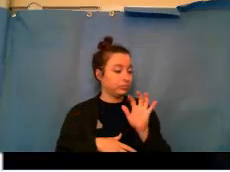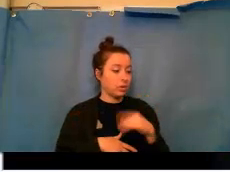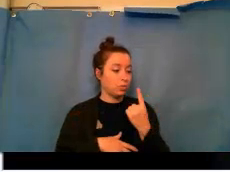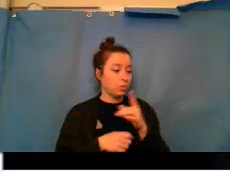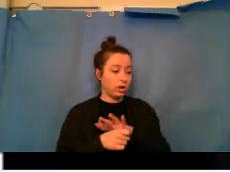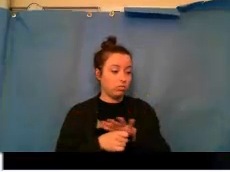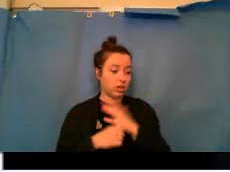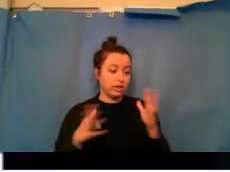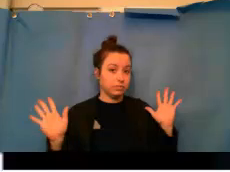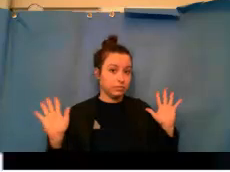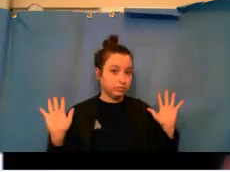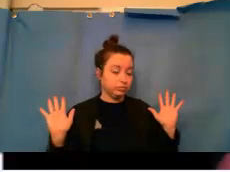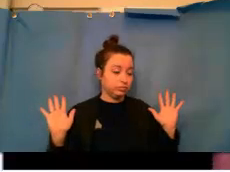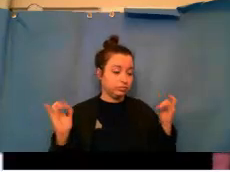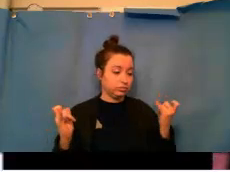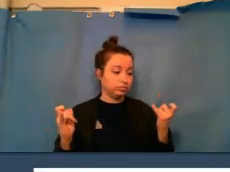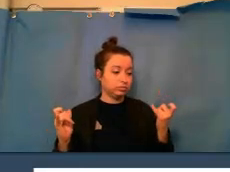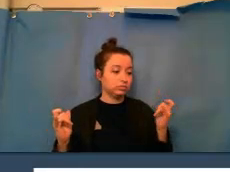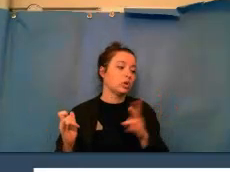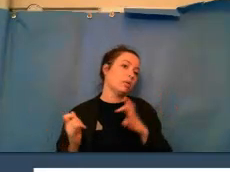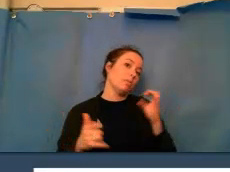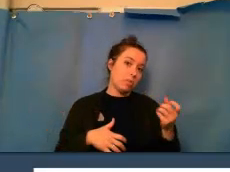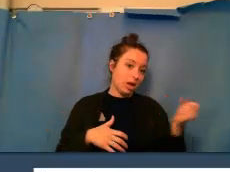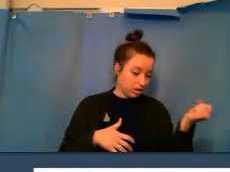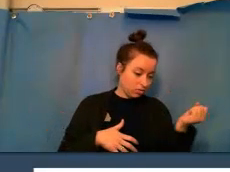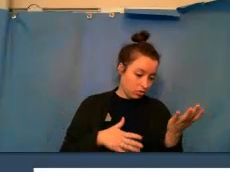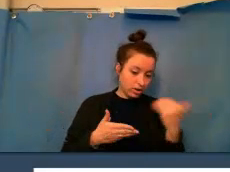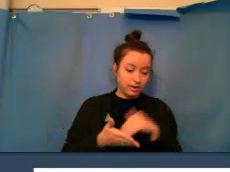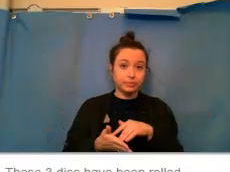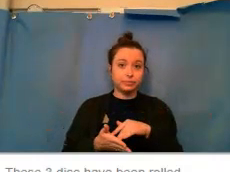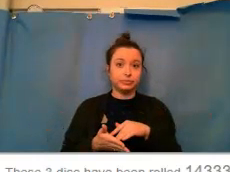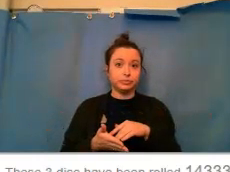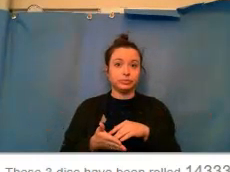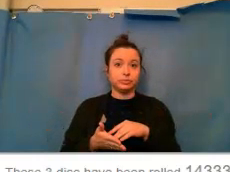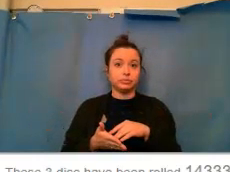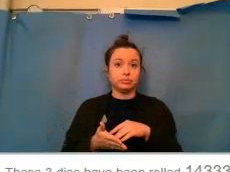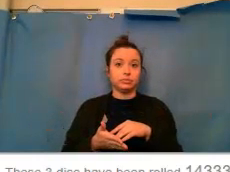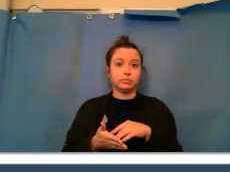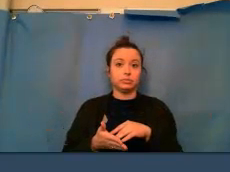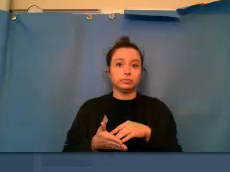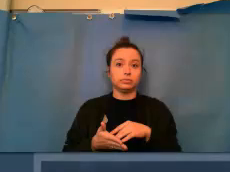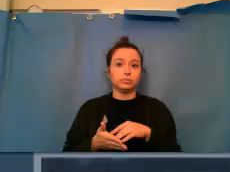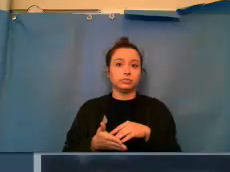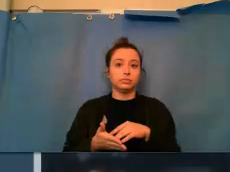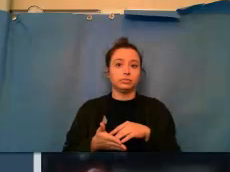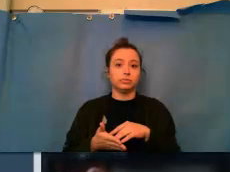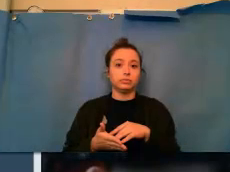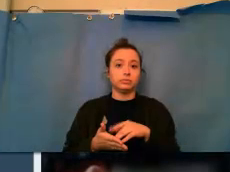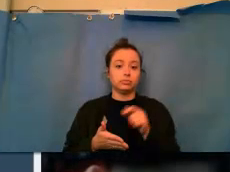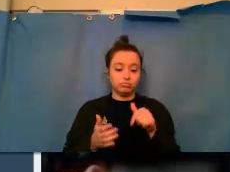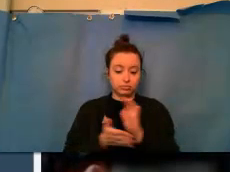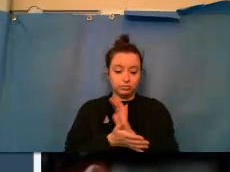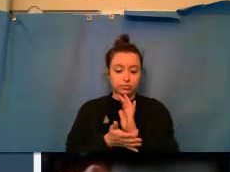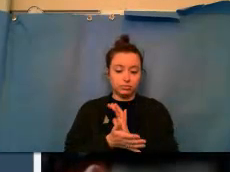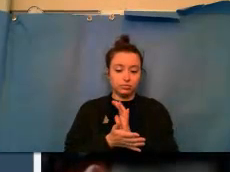that one spot. Alright, now I'm going to go back to my dice, click them to roll them, go down to the page,